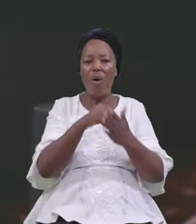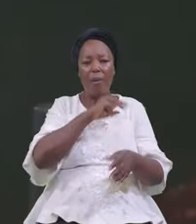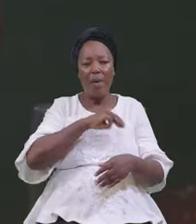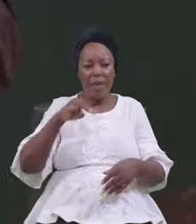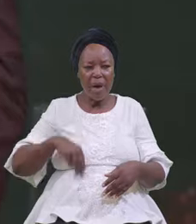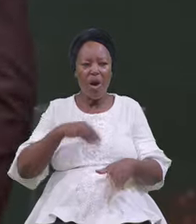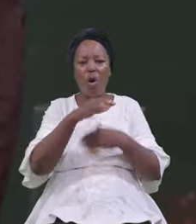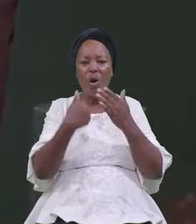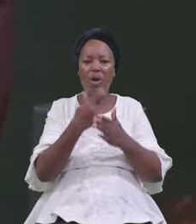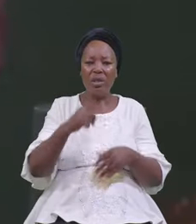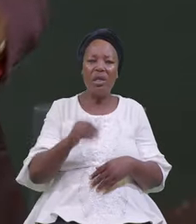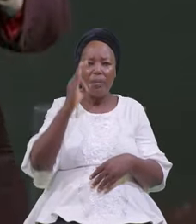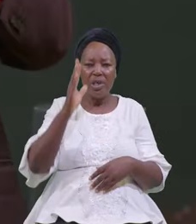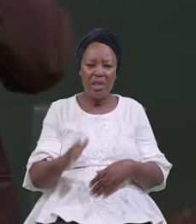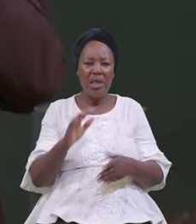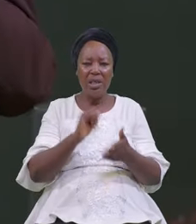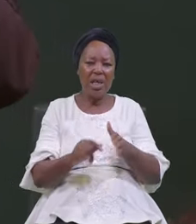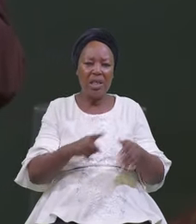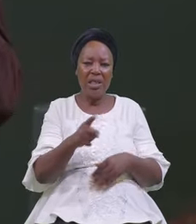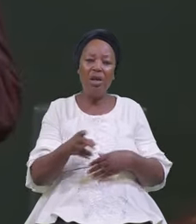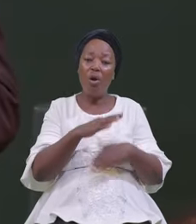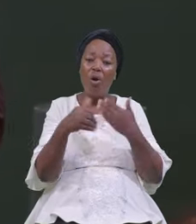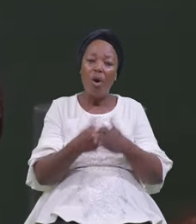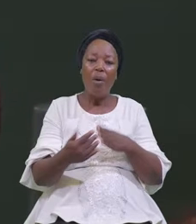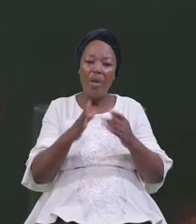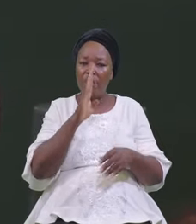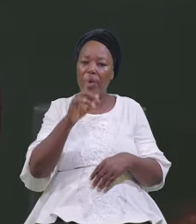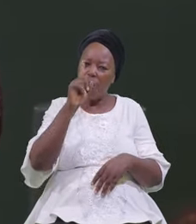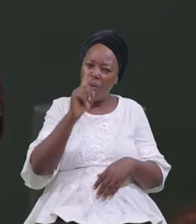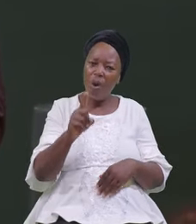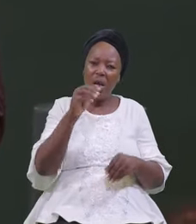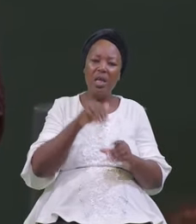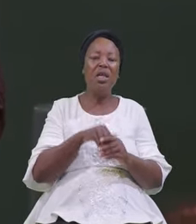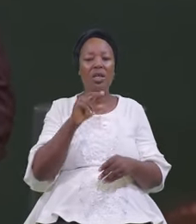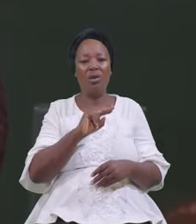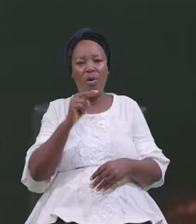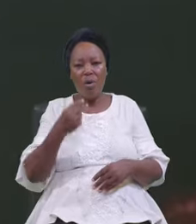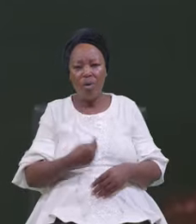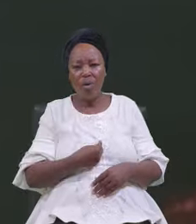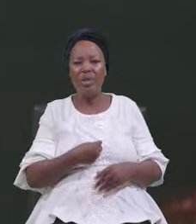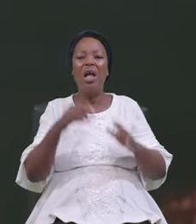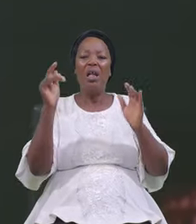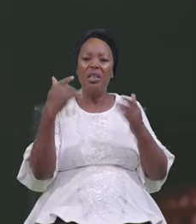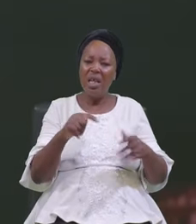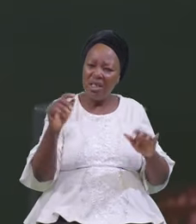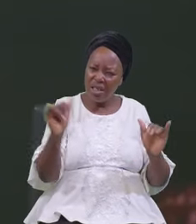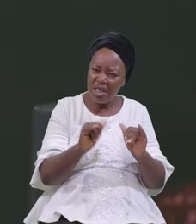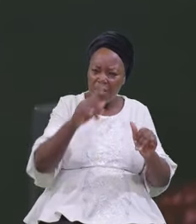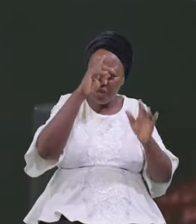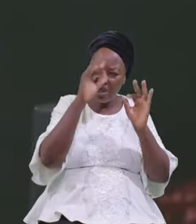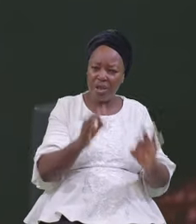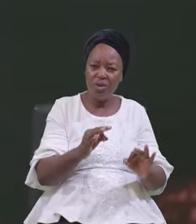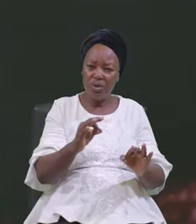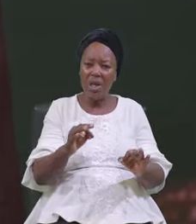the ministers, that they all may be one in us. The same decision.